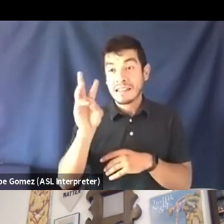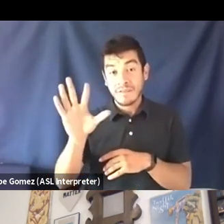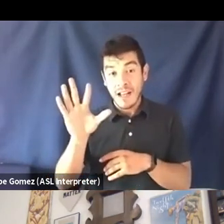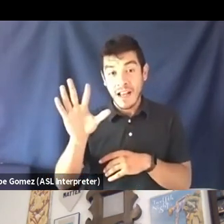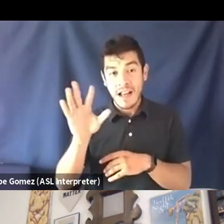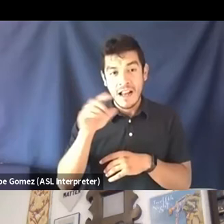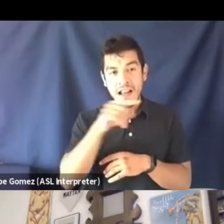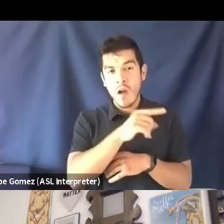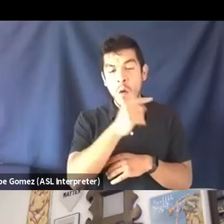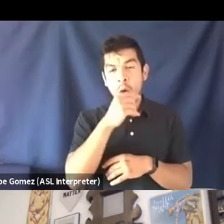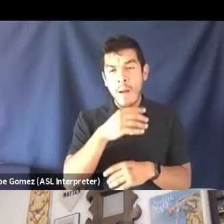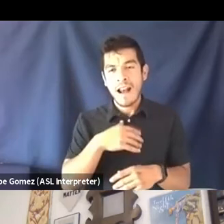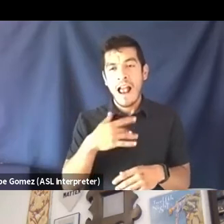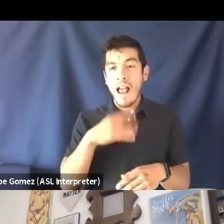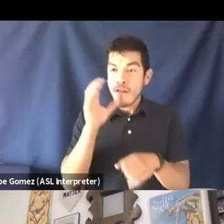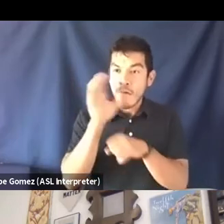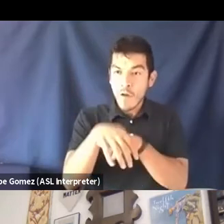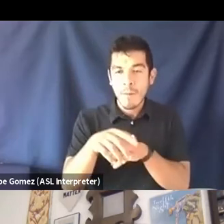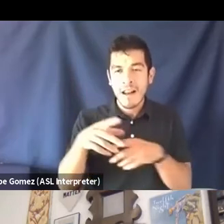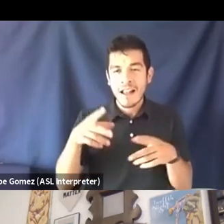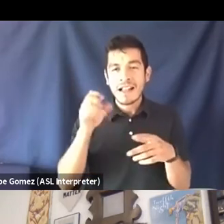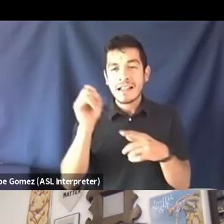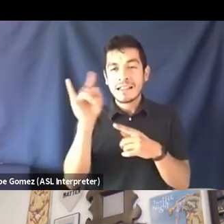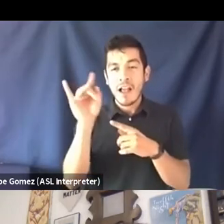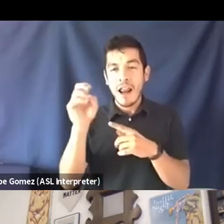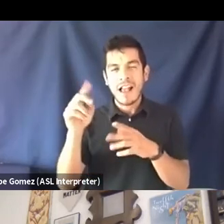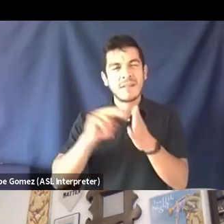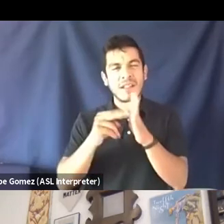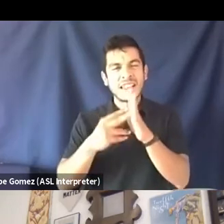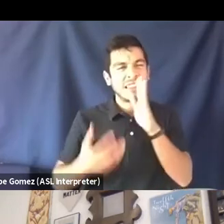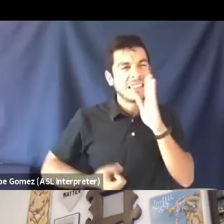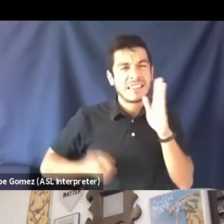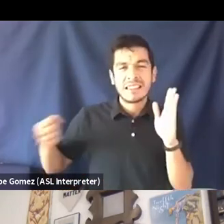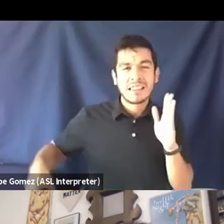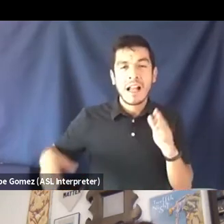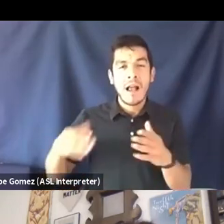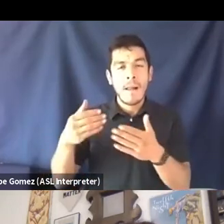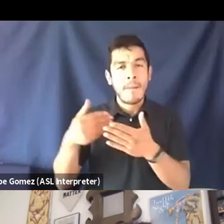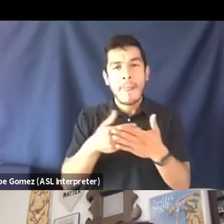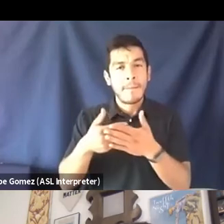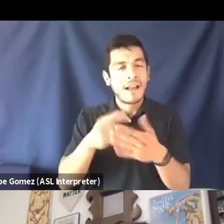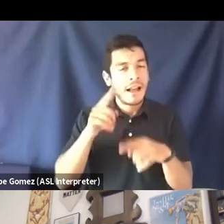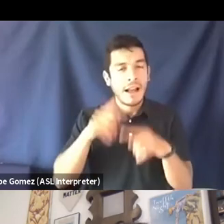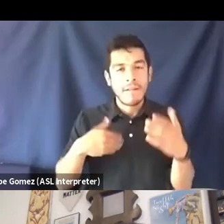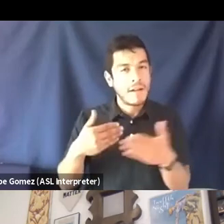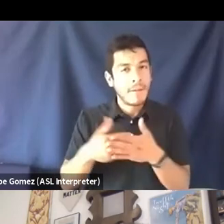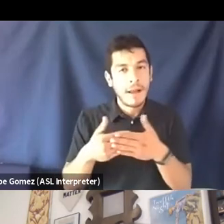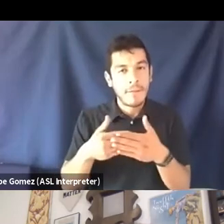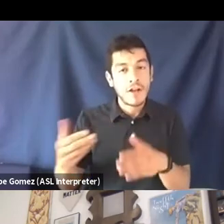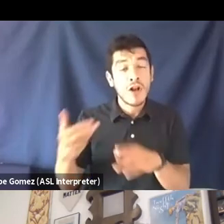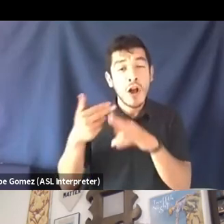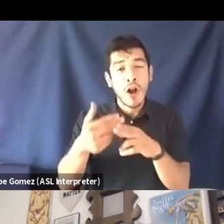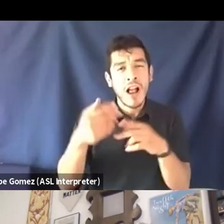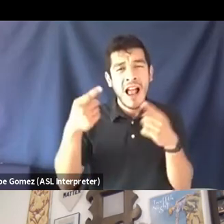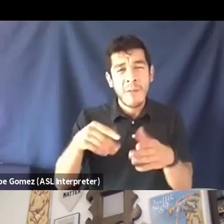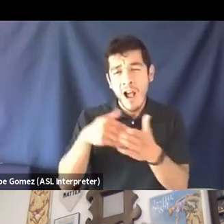been forcibly sterilized by a doctor, and they were happening so often in Mississippi. They were calling them the Mississippi appendectomy. So that's kind of